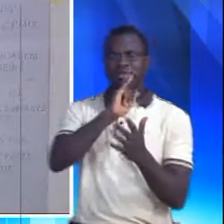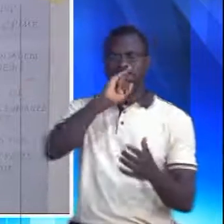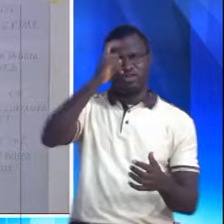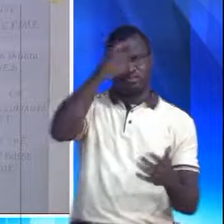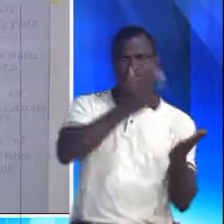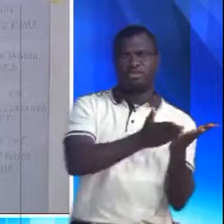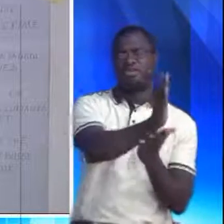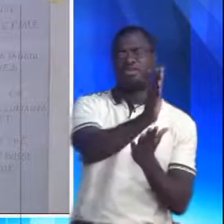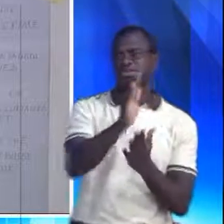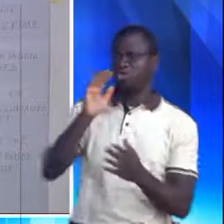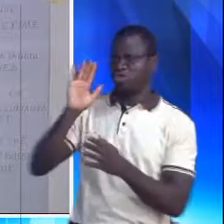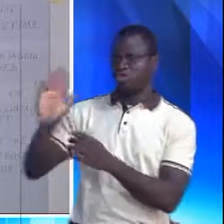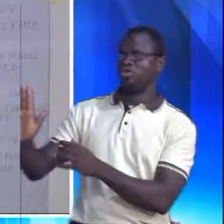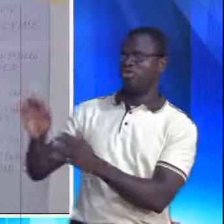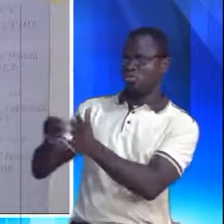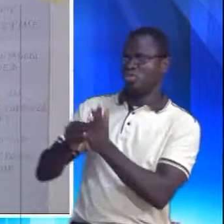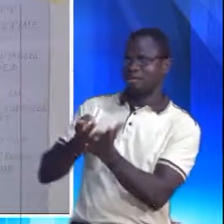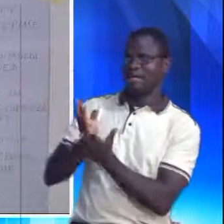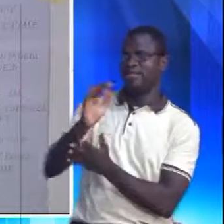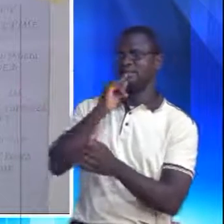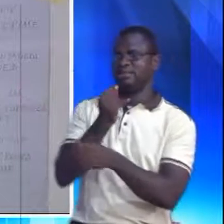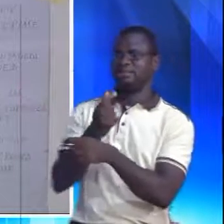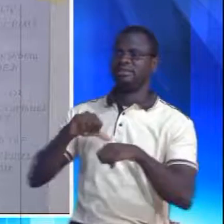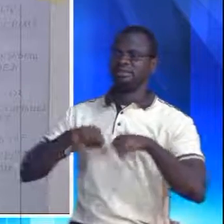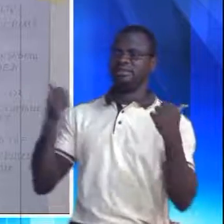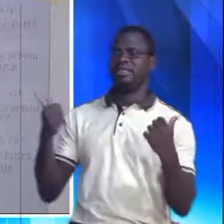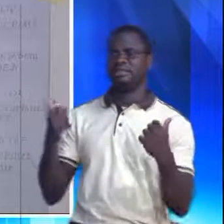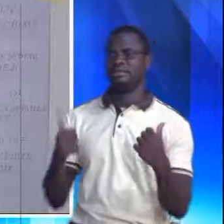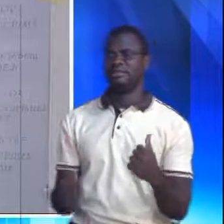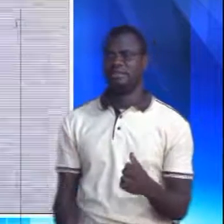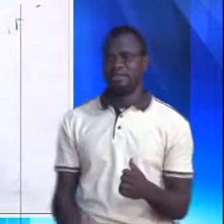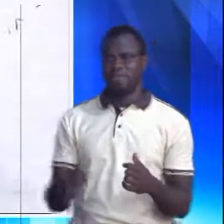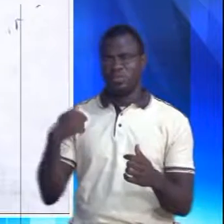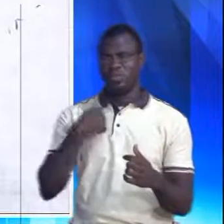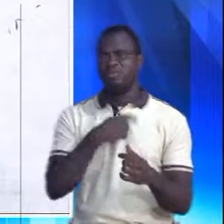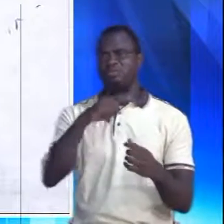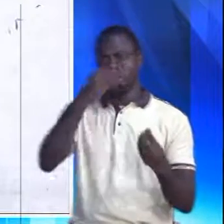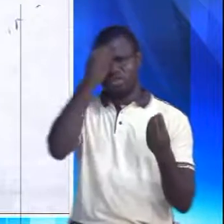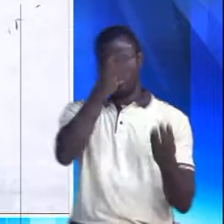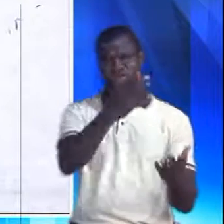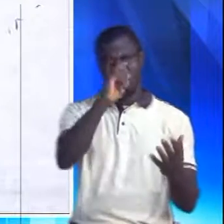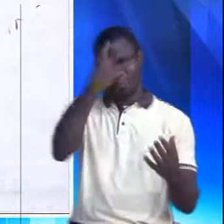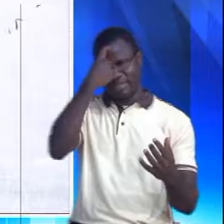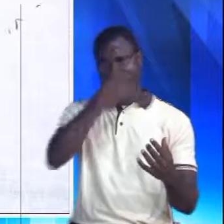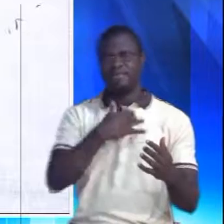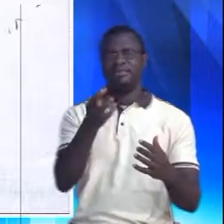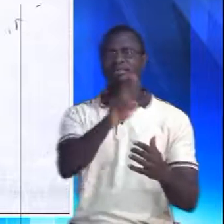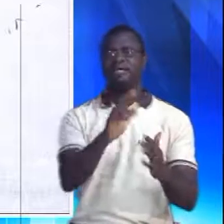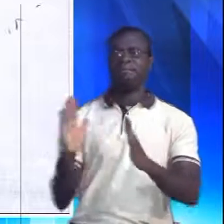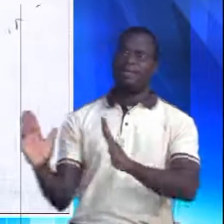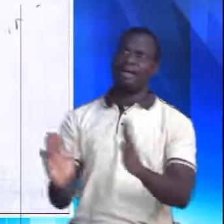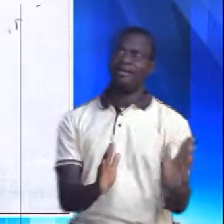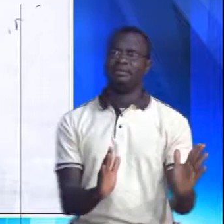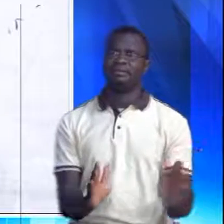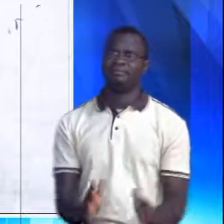family, and other people. So such property under the law, you forfeit it. You forfeit your right of owning the property because